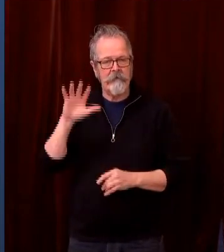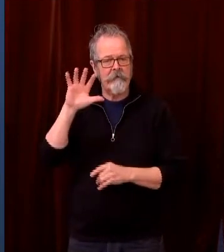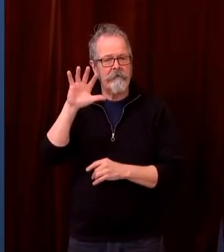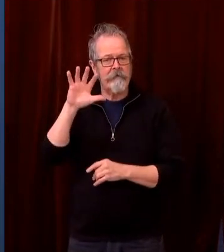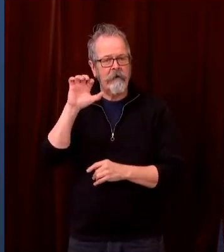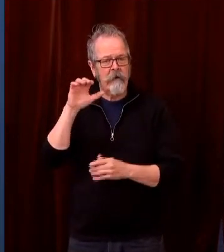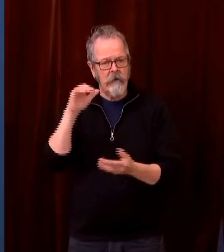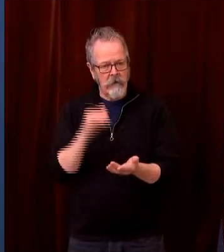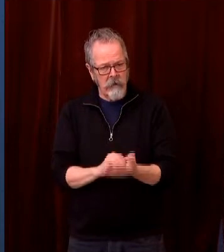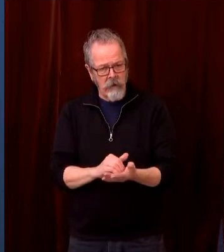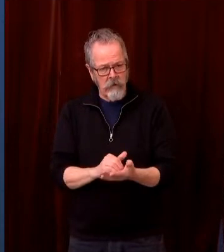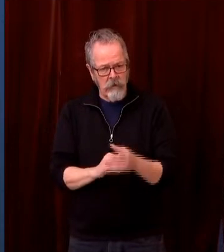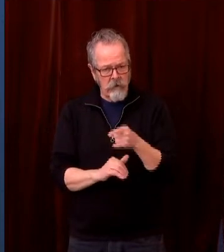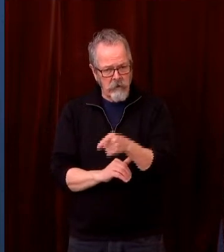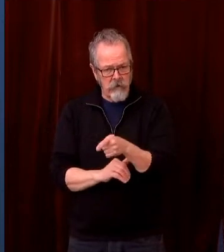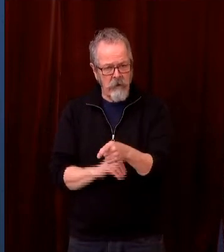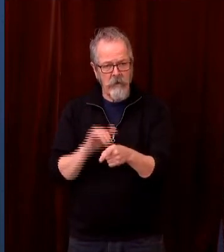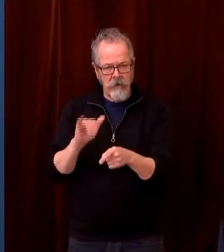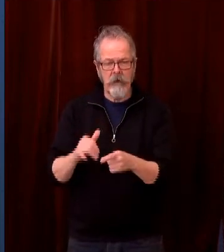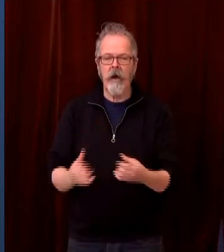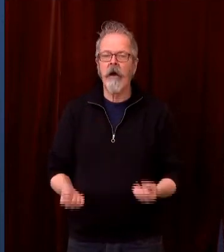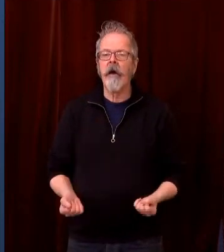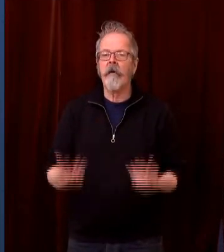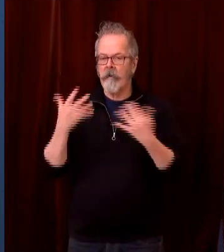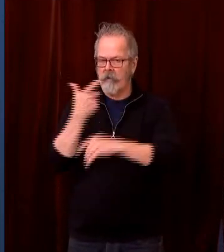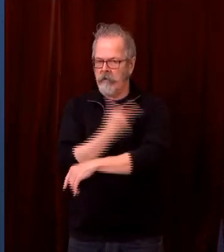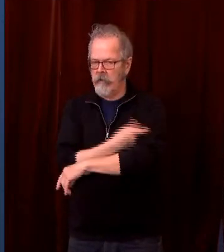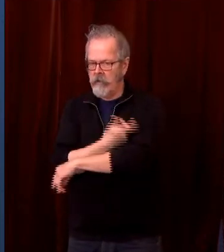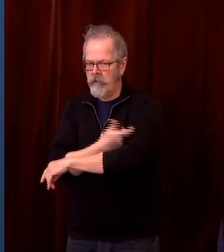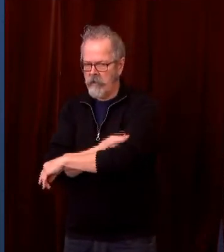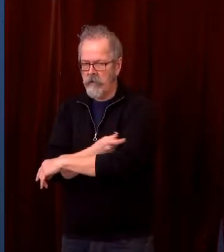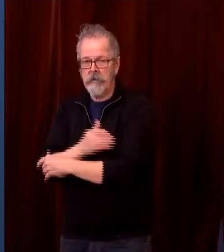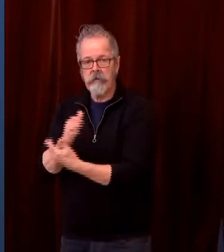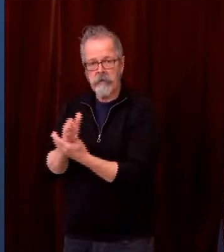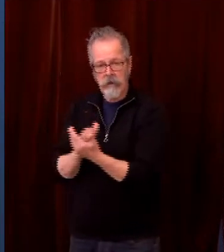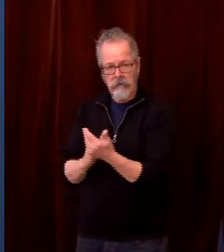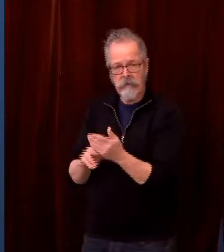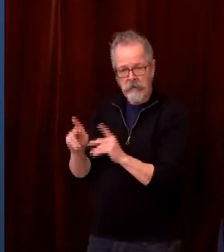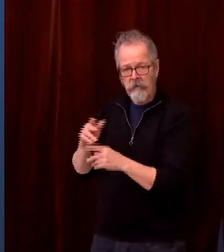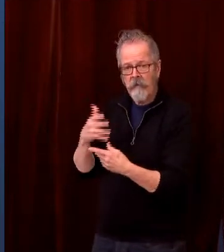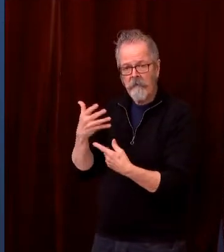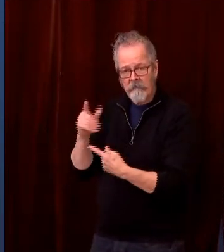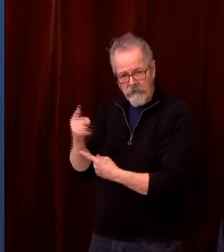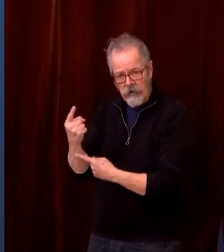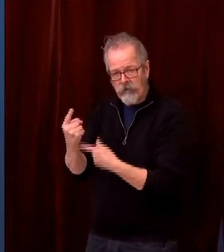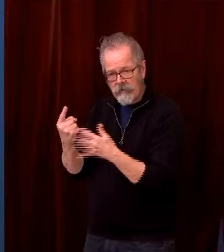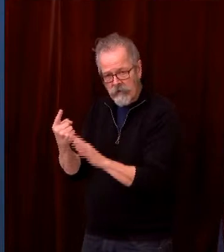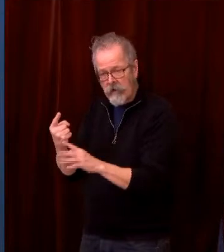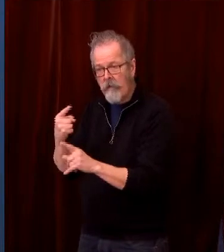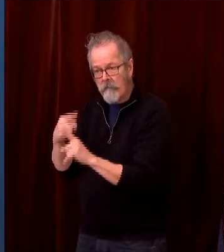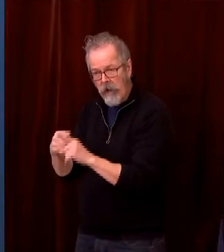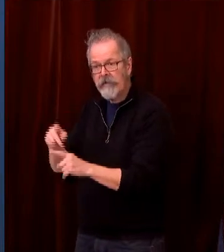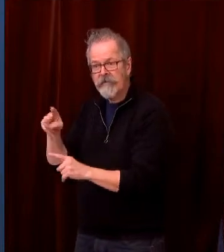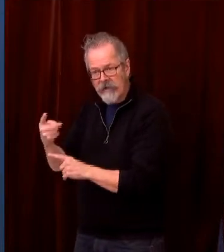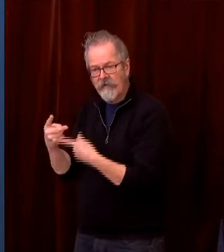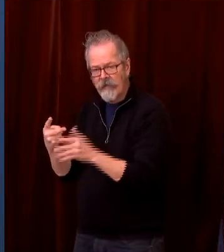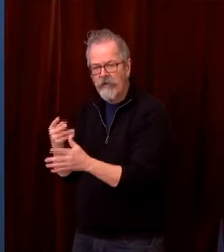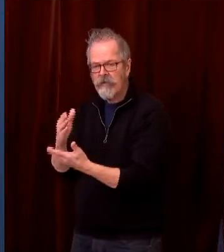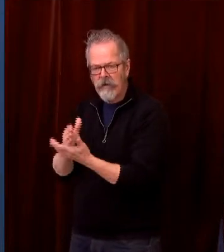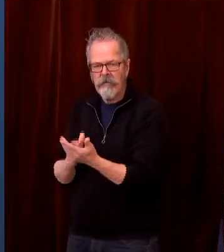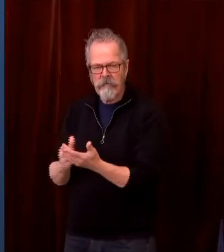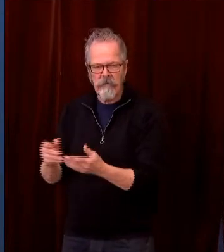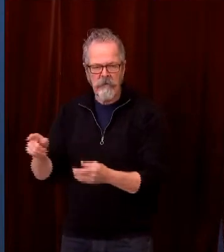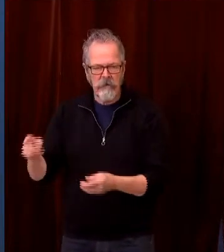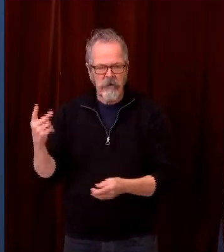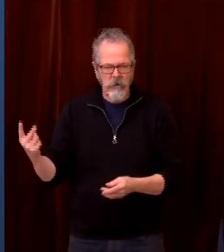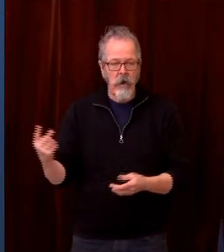does include first and second doses. And if you look at our new vaccine dashboard,